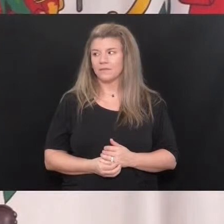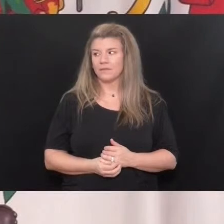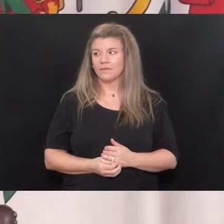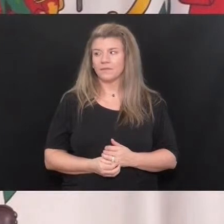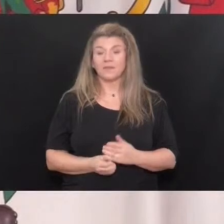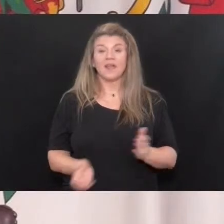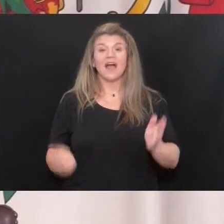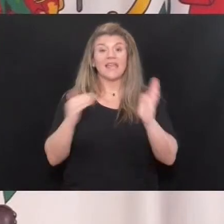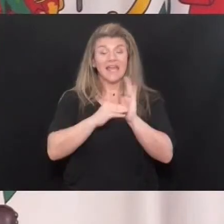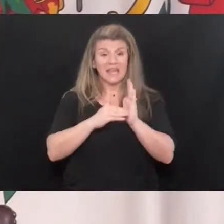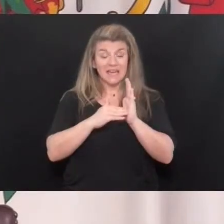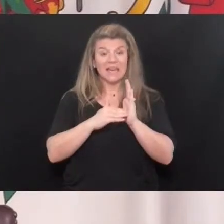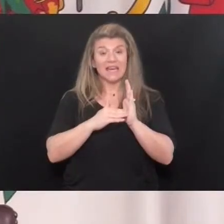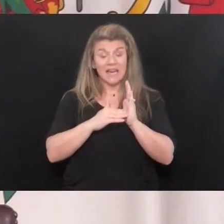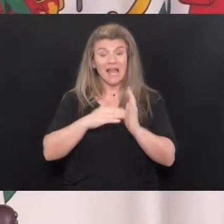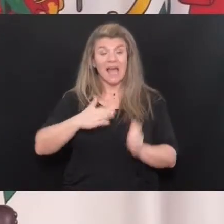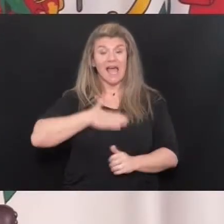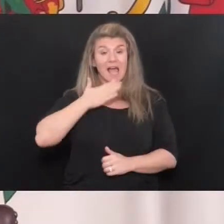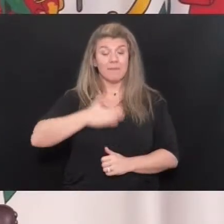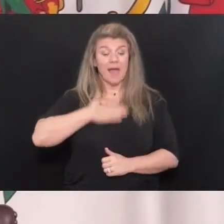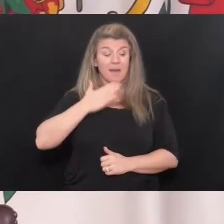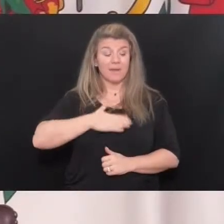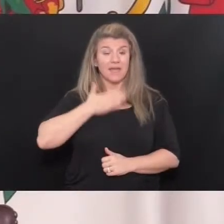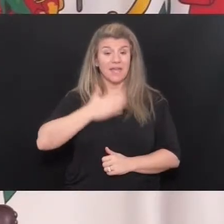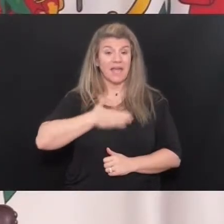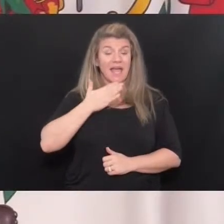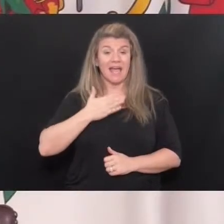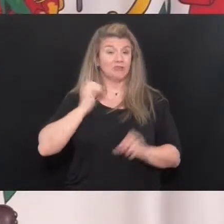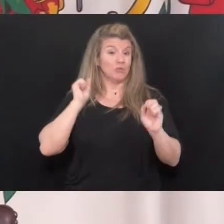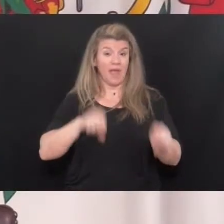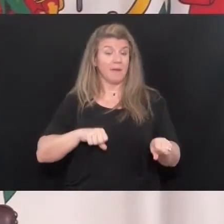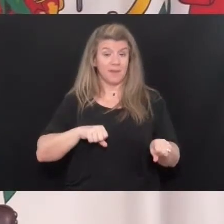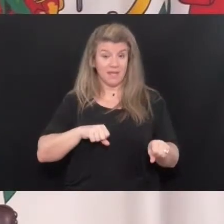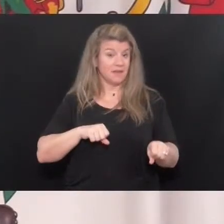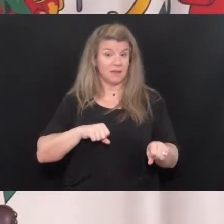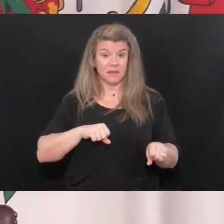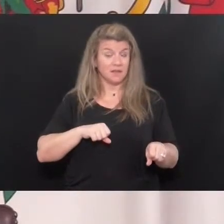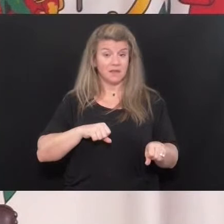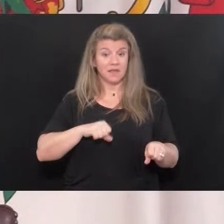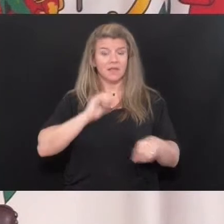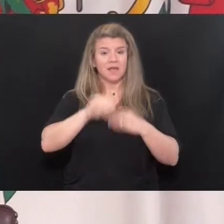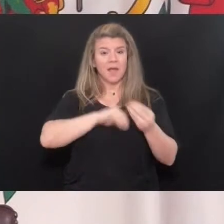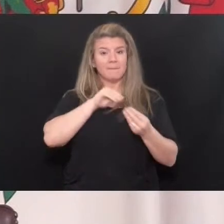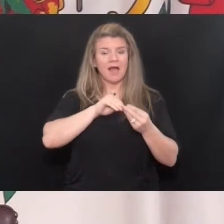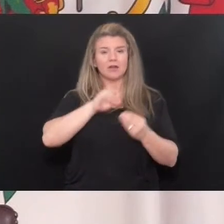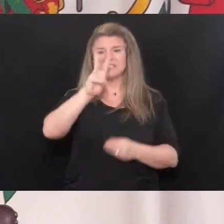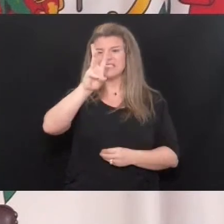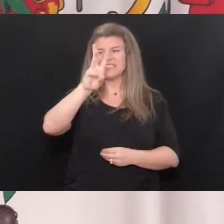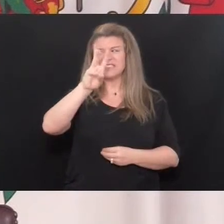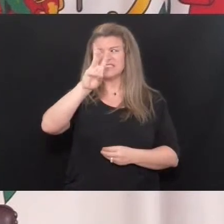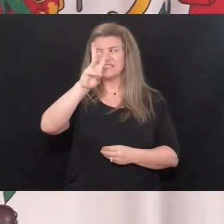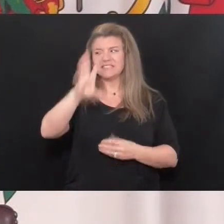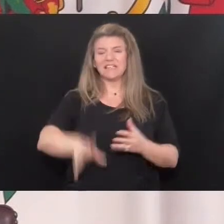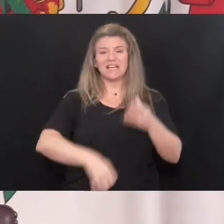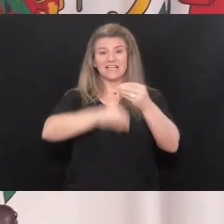am happy, as happy, I guess, as you can be about 6 additional deaths.